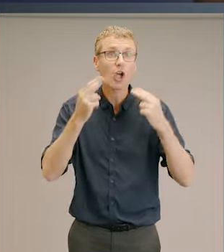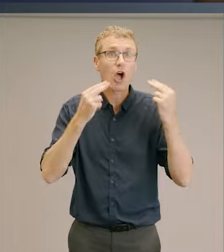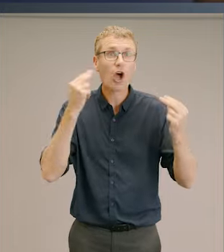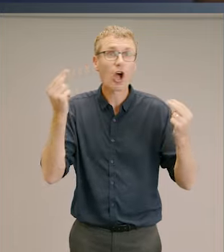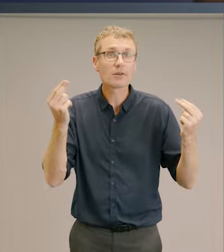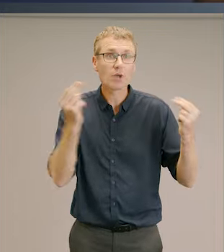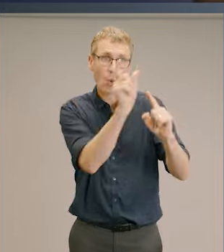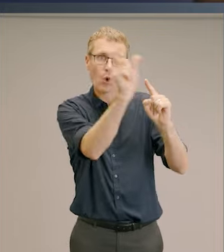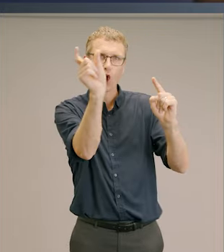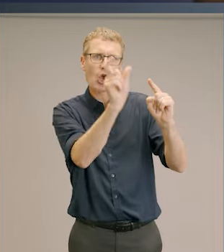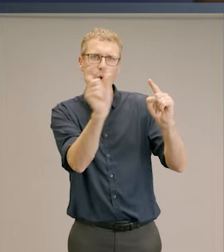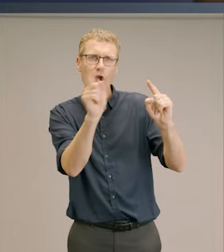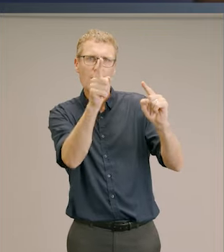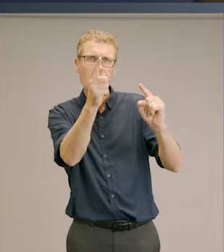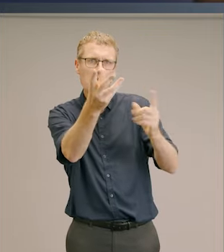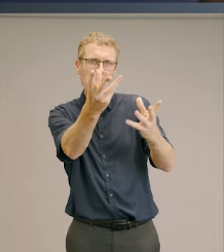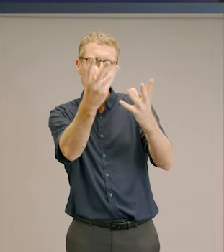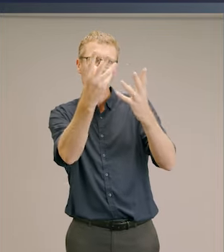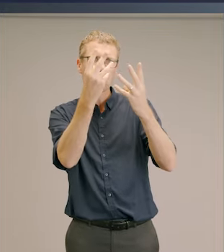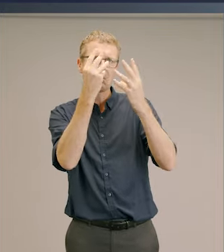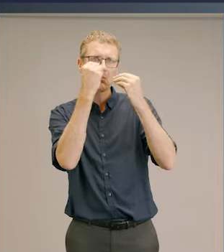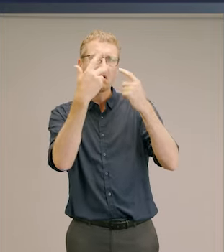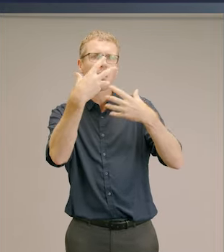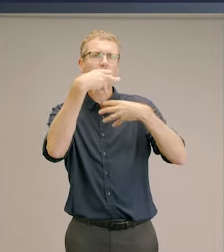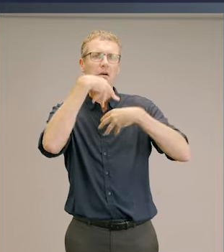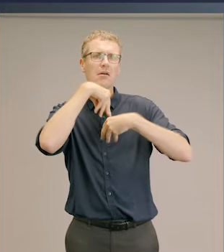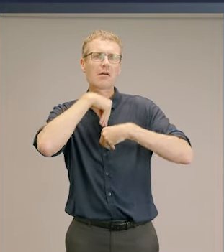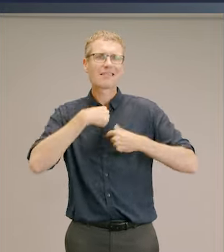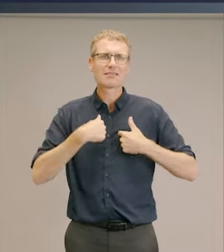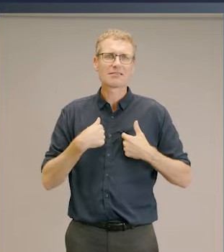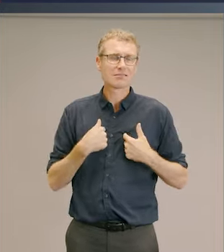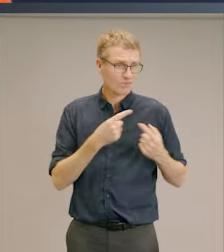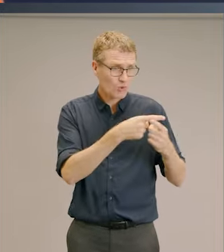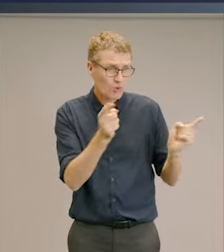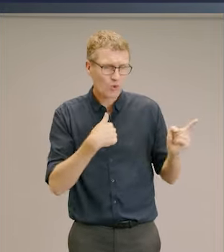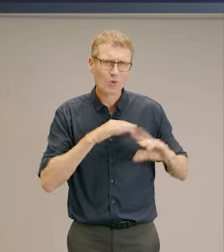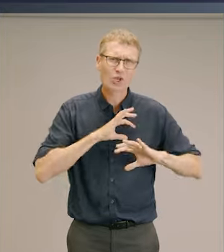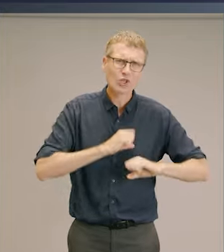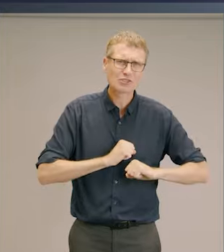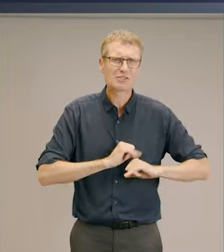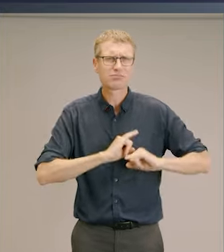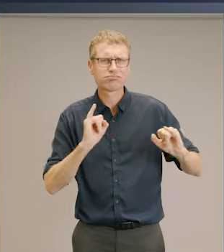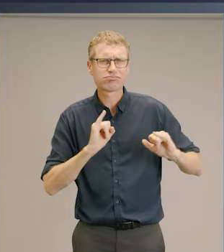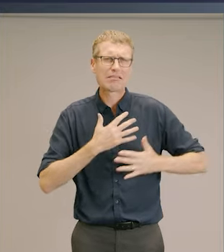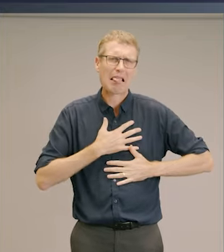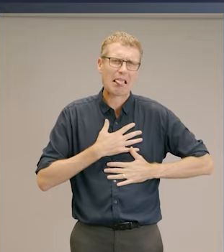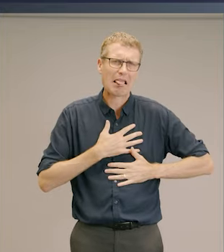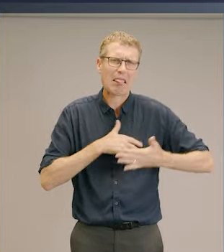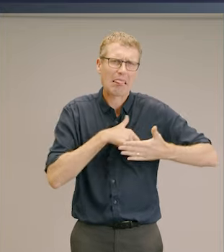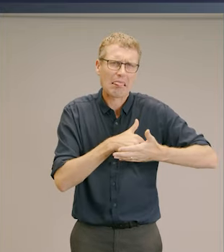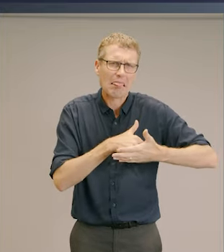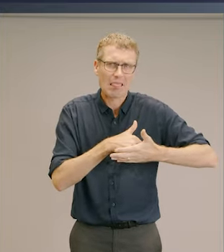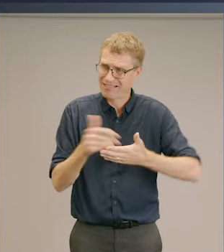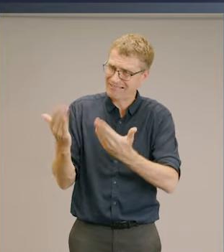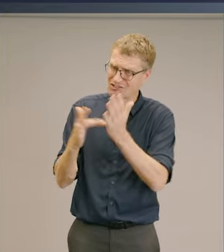So as you listen to the words of this song, just invite Jesus into the situations in your